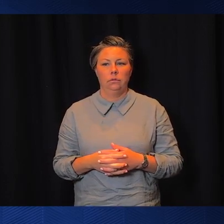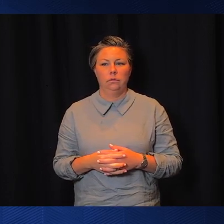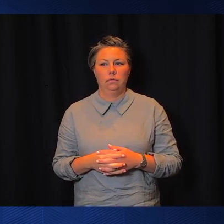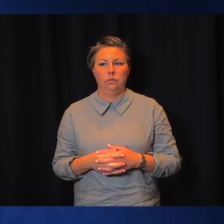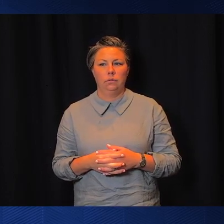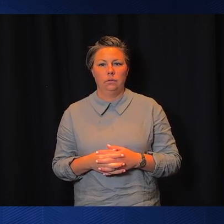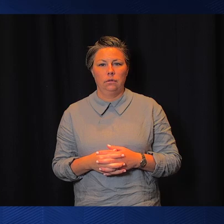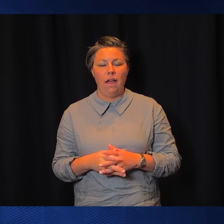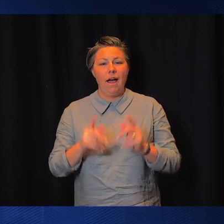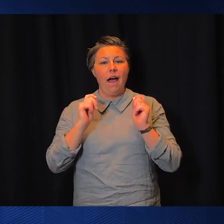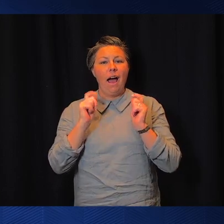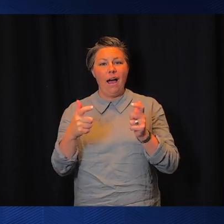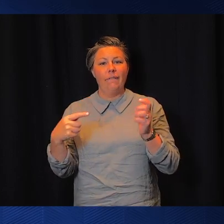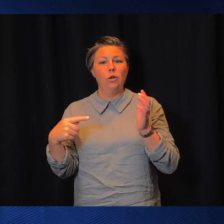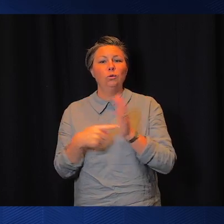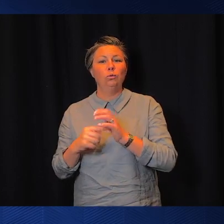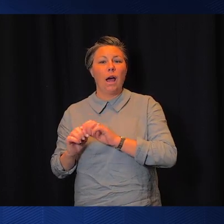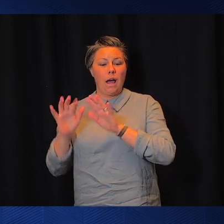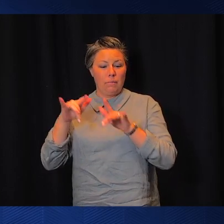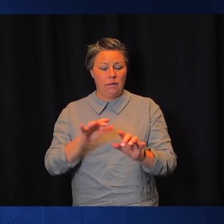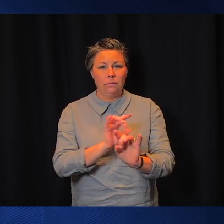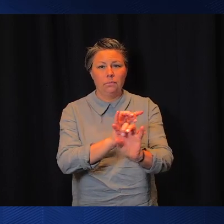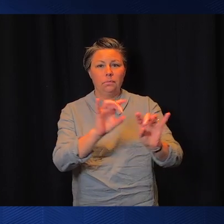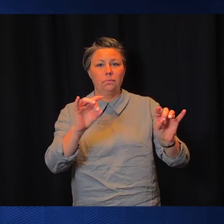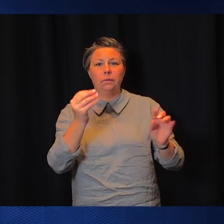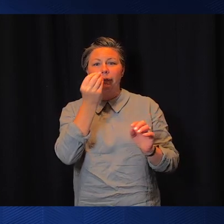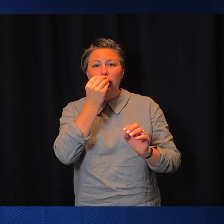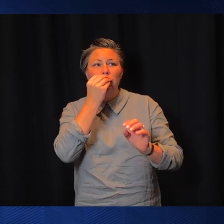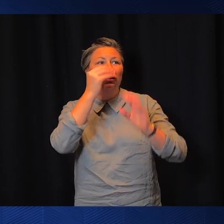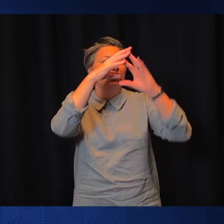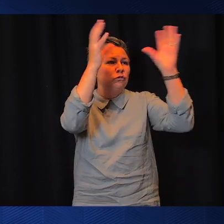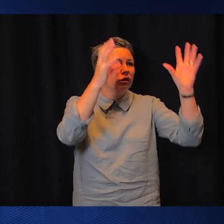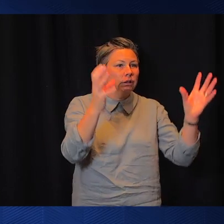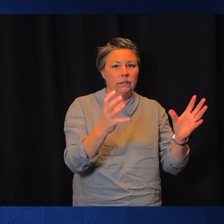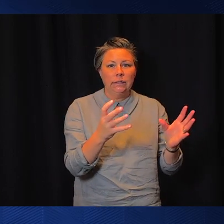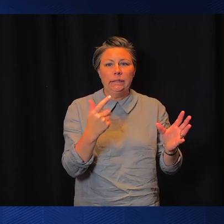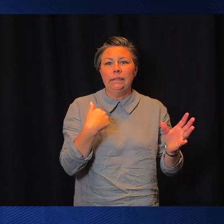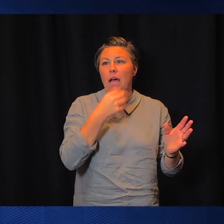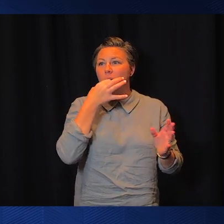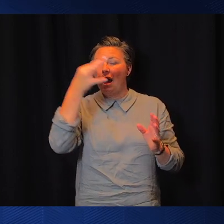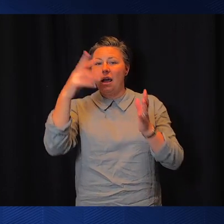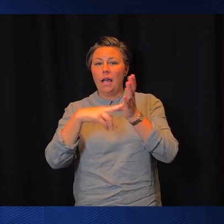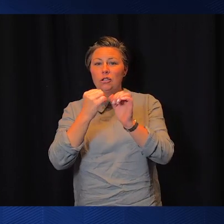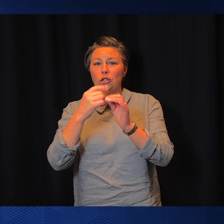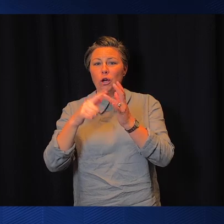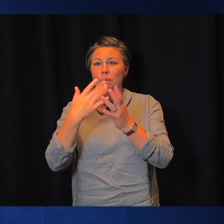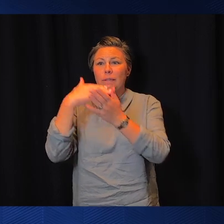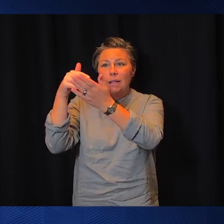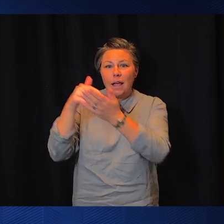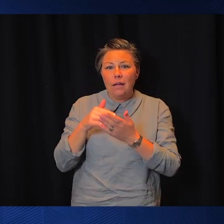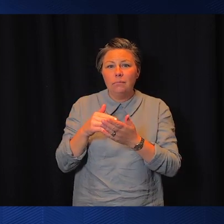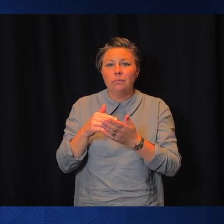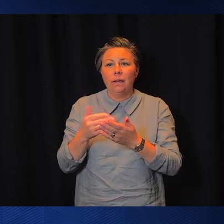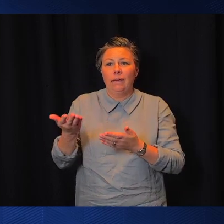Since the tsunami has destroyed our plantations, so we sought assistance from NGOs who were able to provide us with